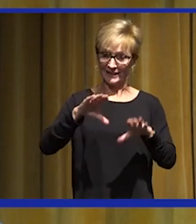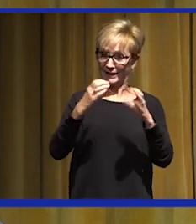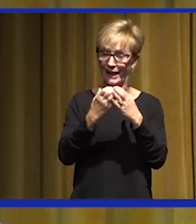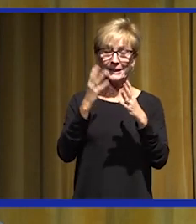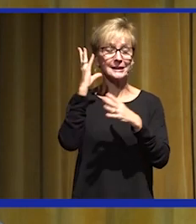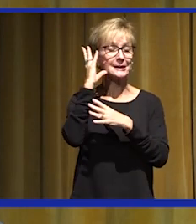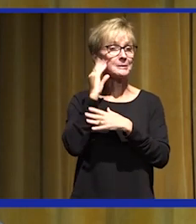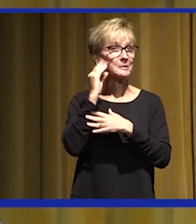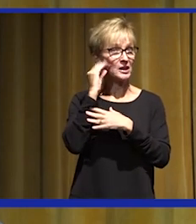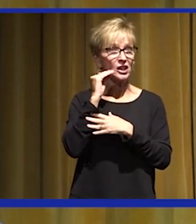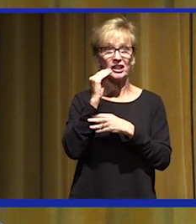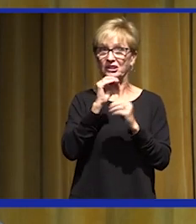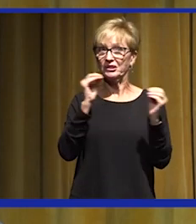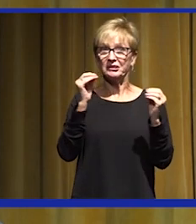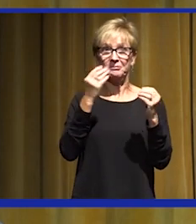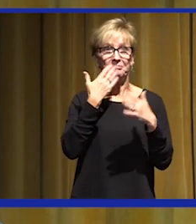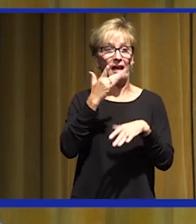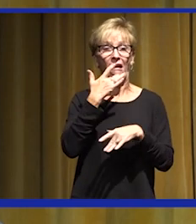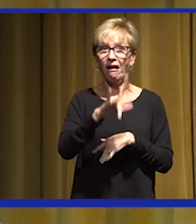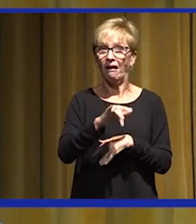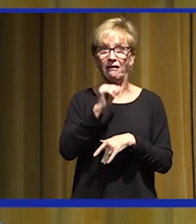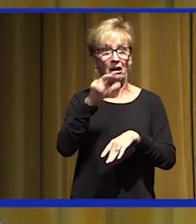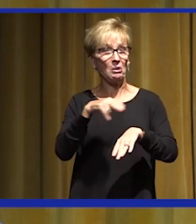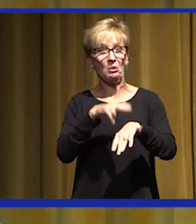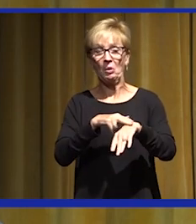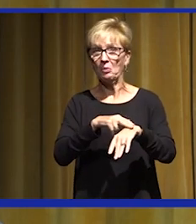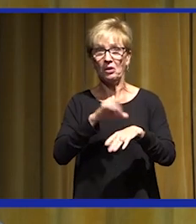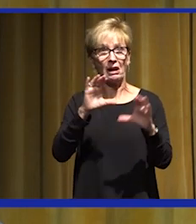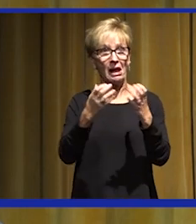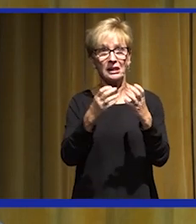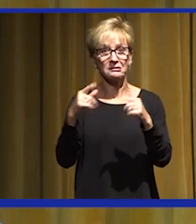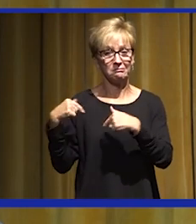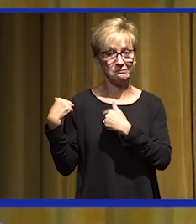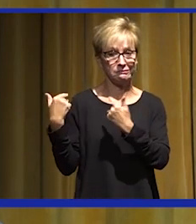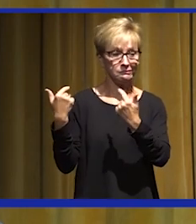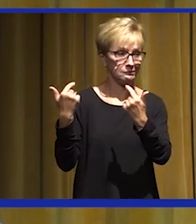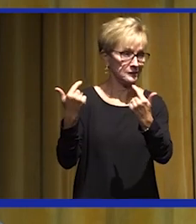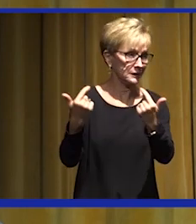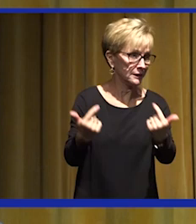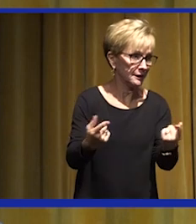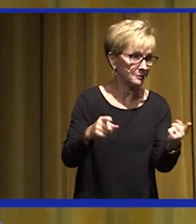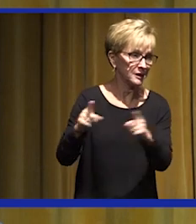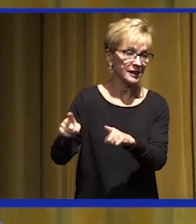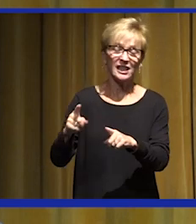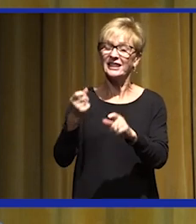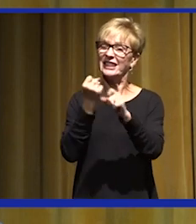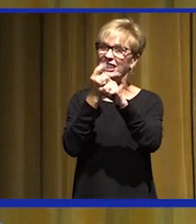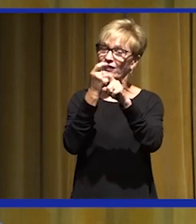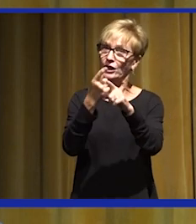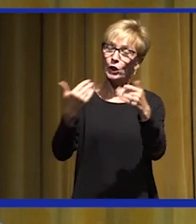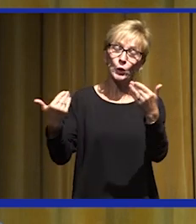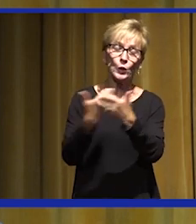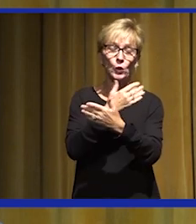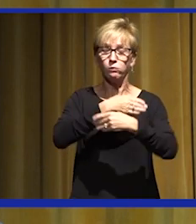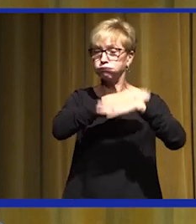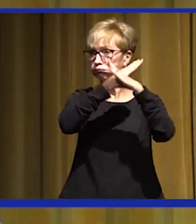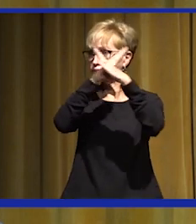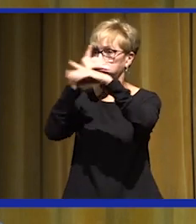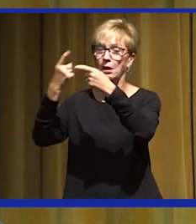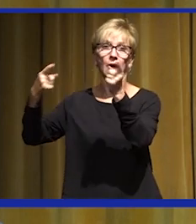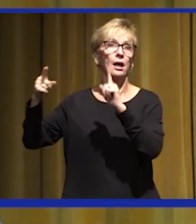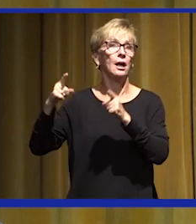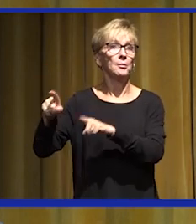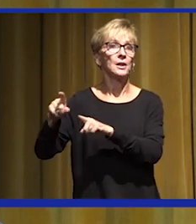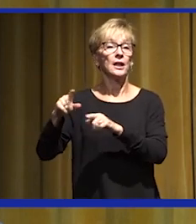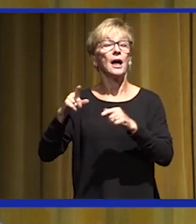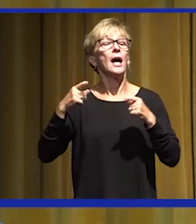has experienced luck or normalcy. It seems our class has been faced with new obstacles every year. We were brought into this